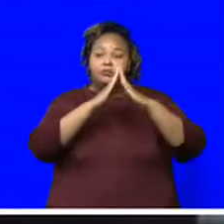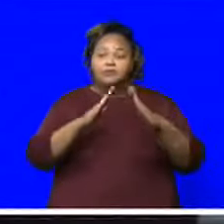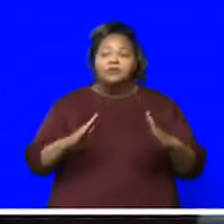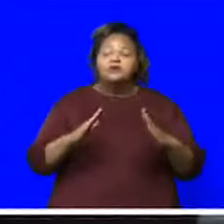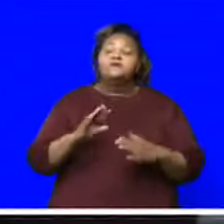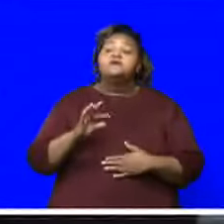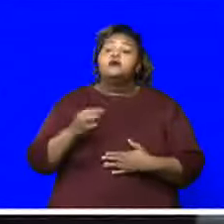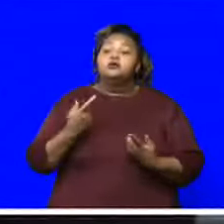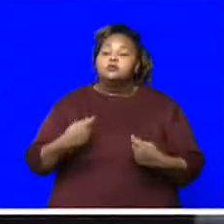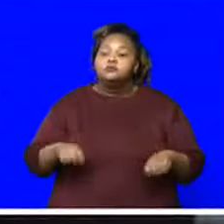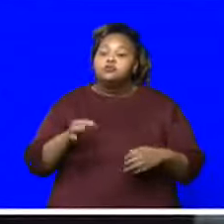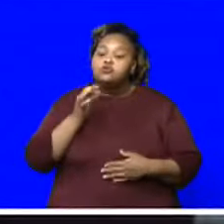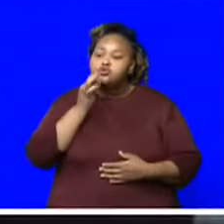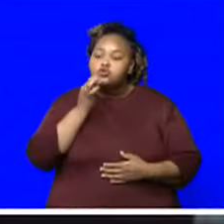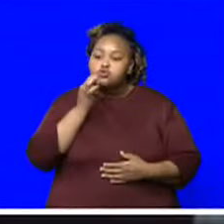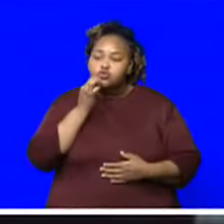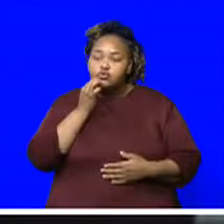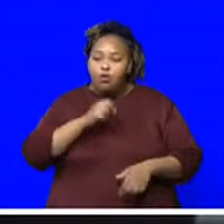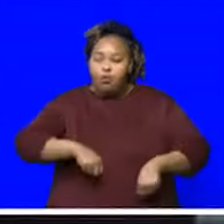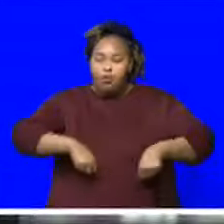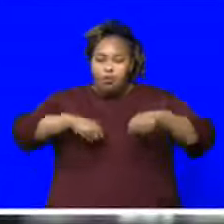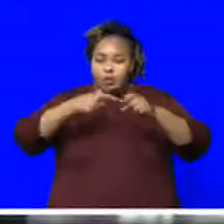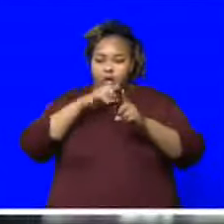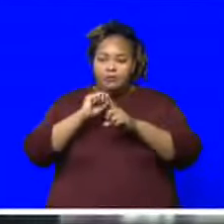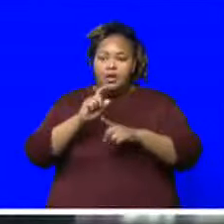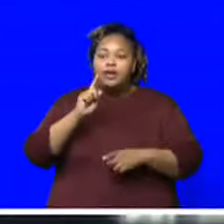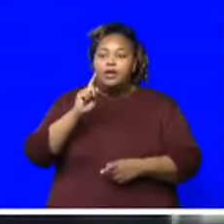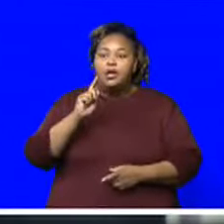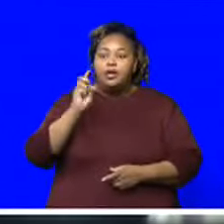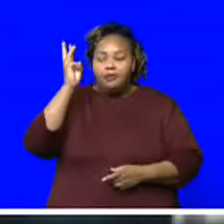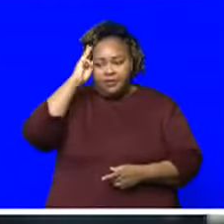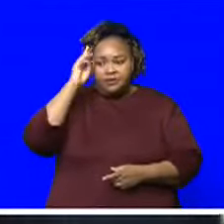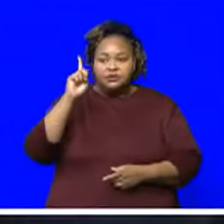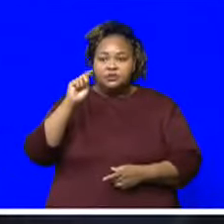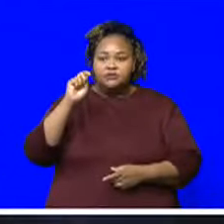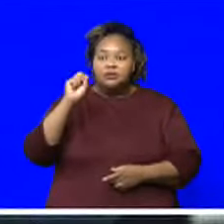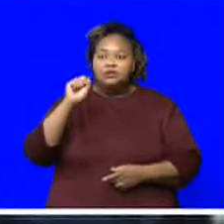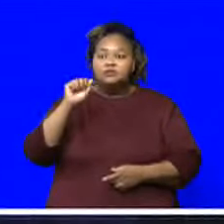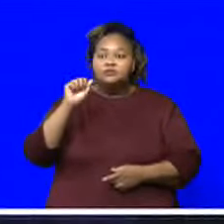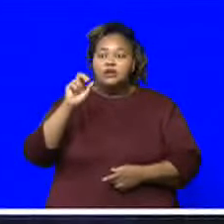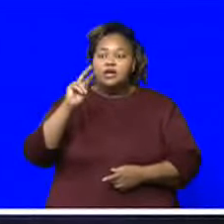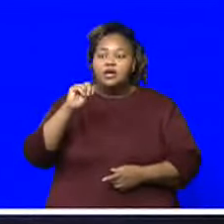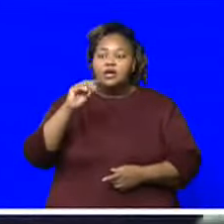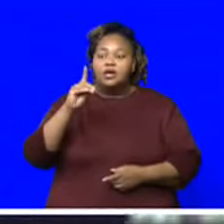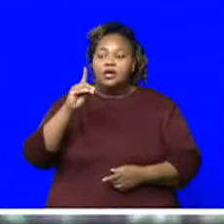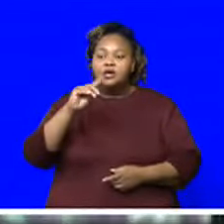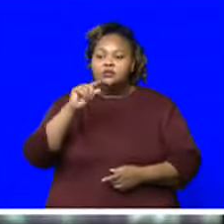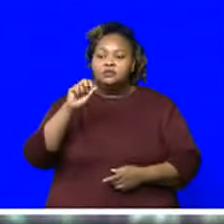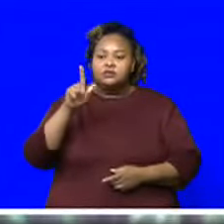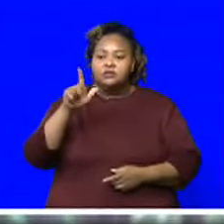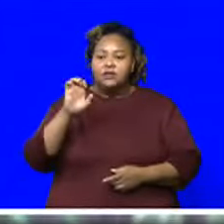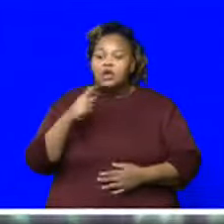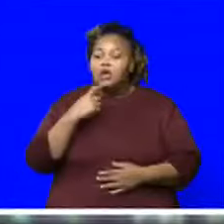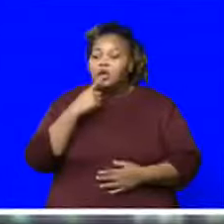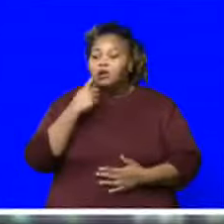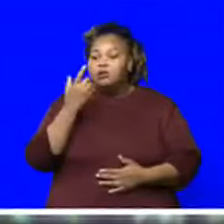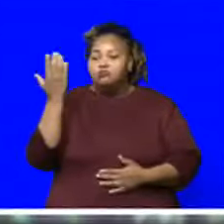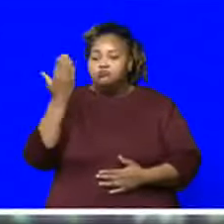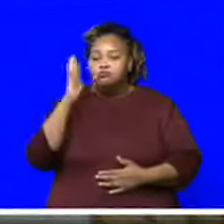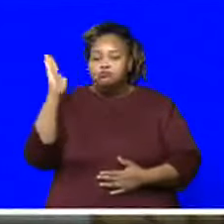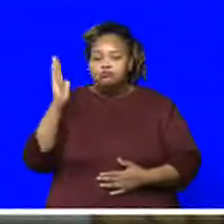the ministry is a backbone for youth development. Ne report siyibonile beyinhle kakhulu. Inhle